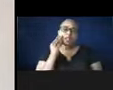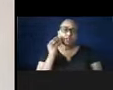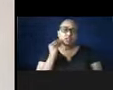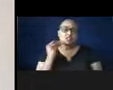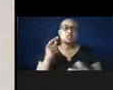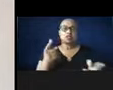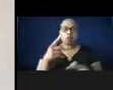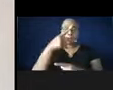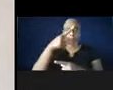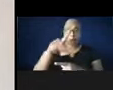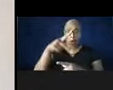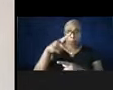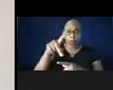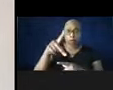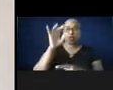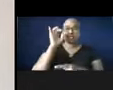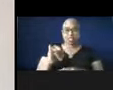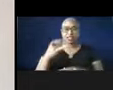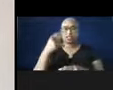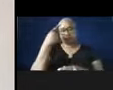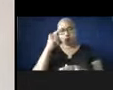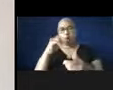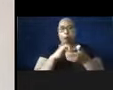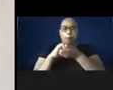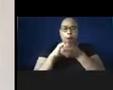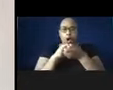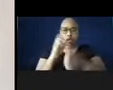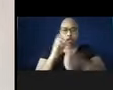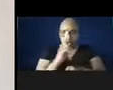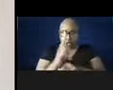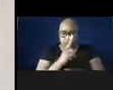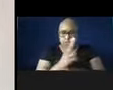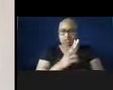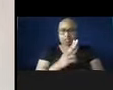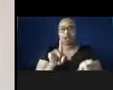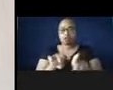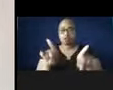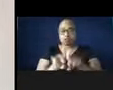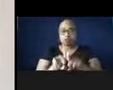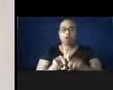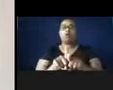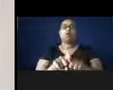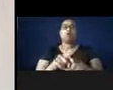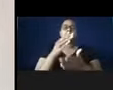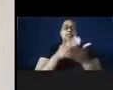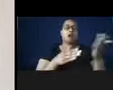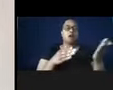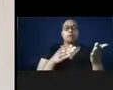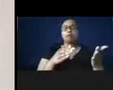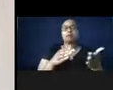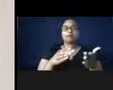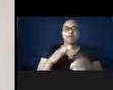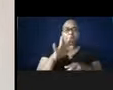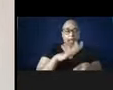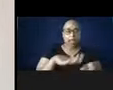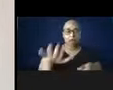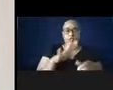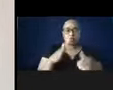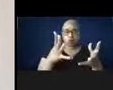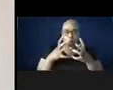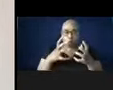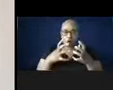for partner use and spaces that we wanted to retain. So some of the most critical spaces, this was the first